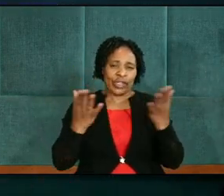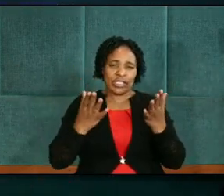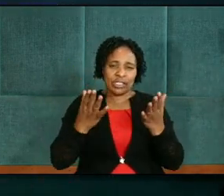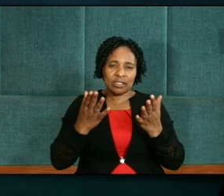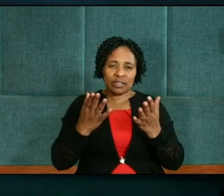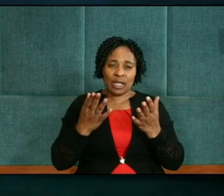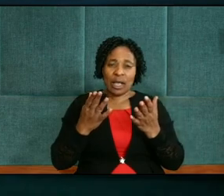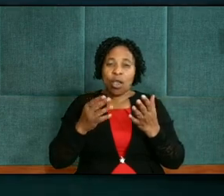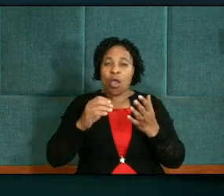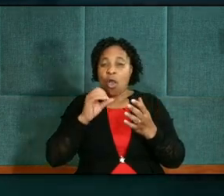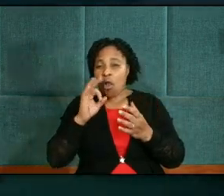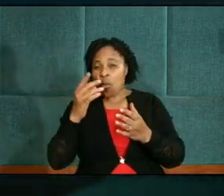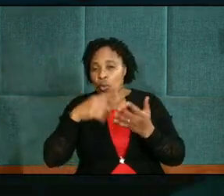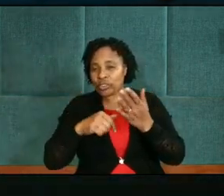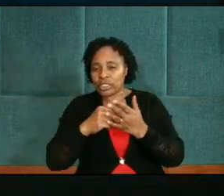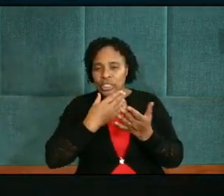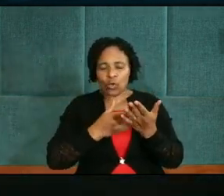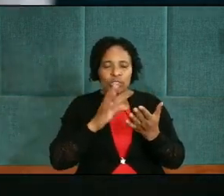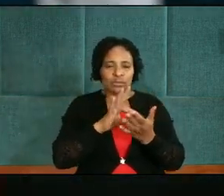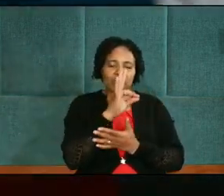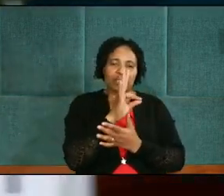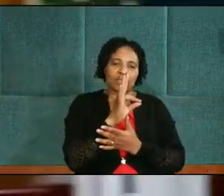Spirit.